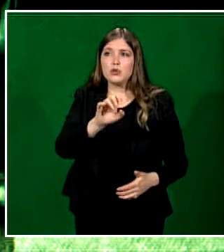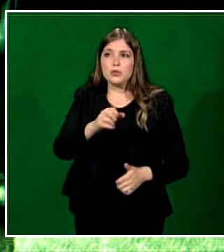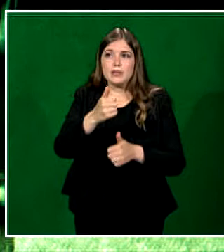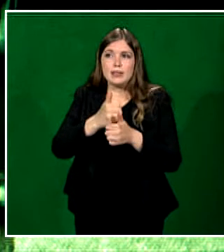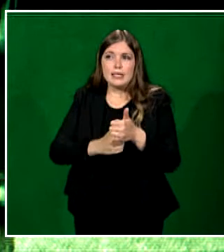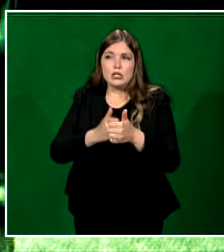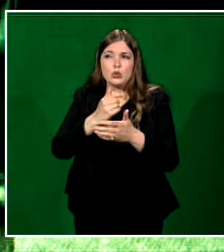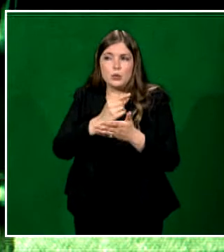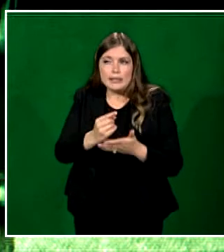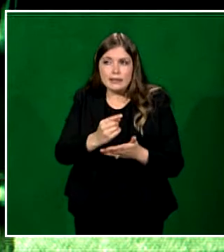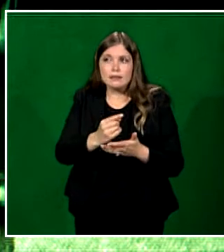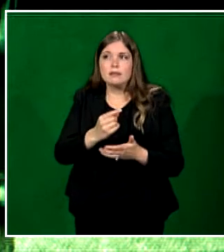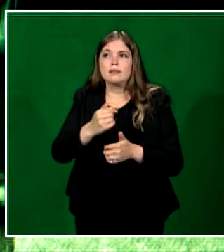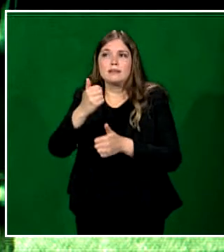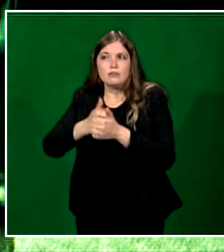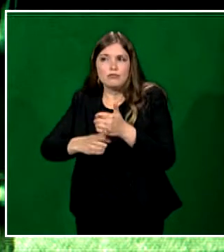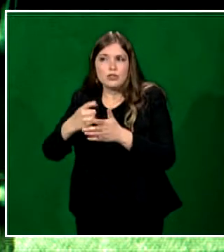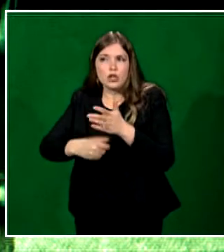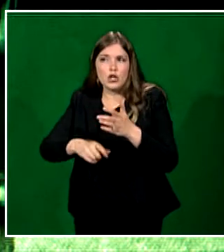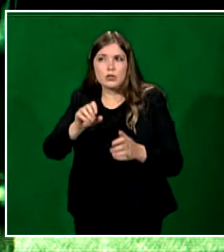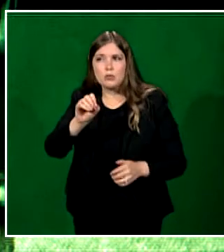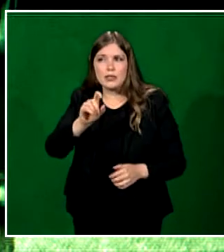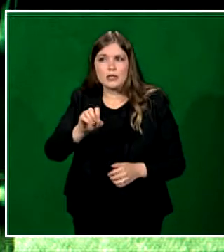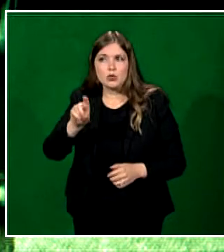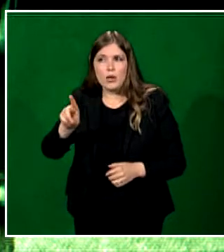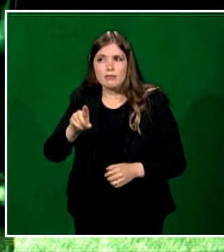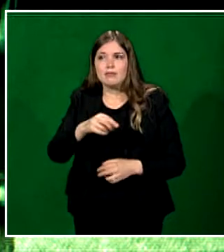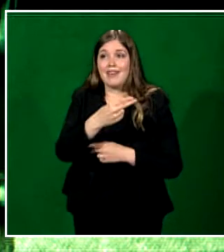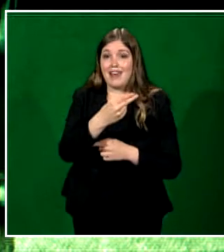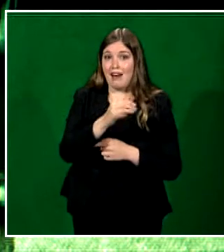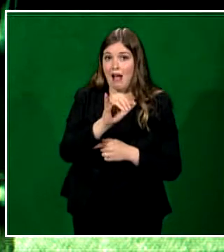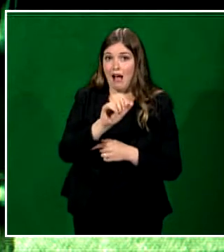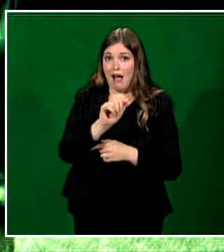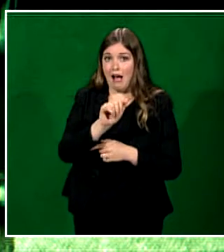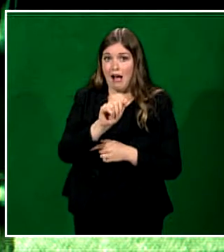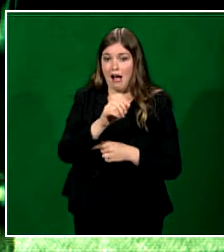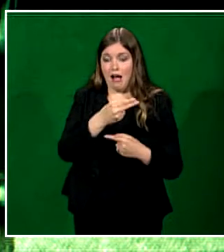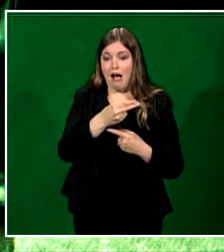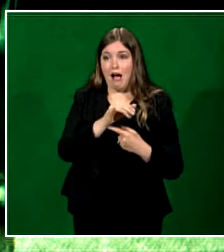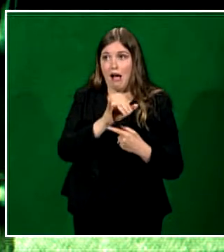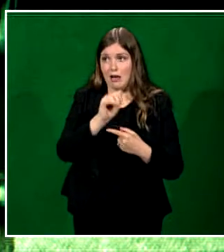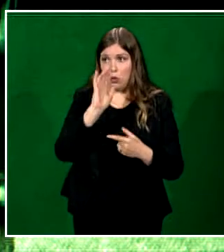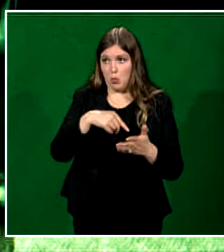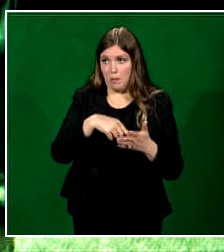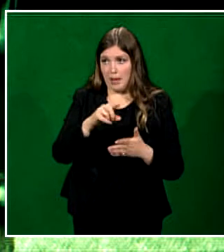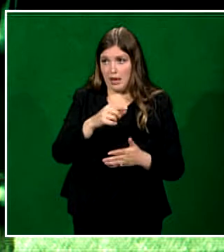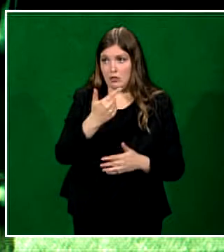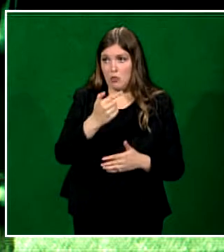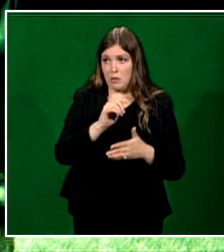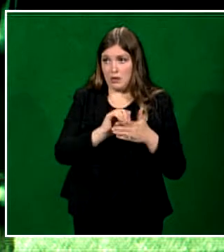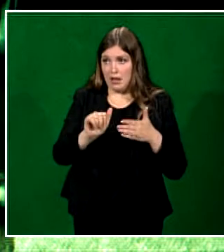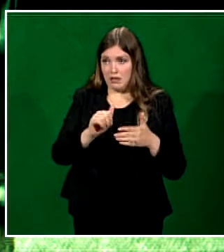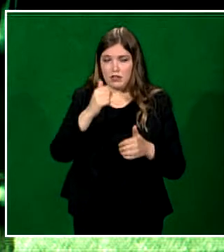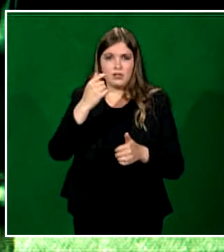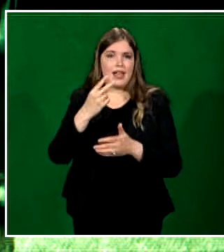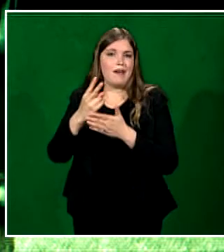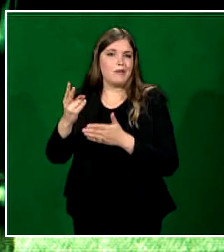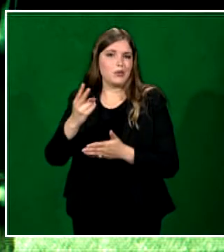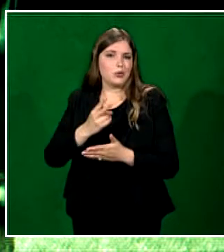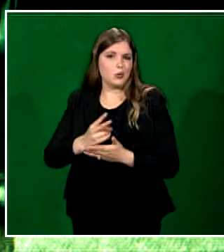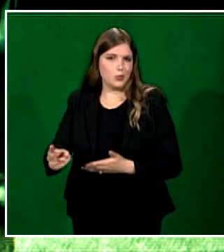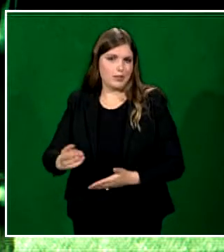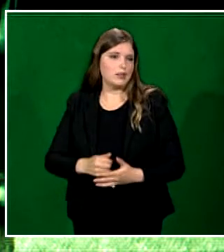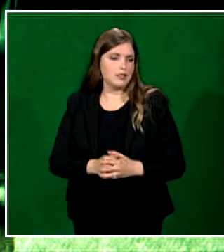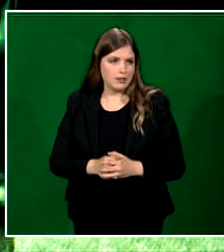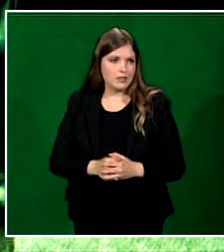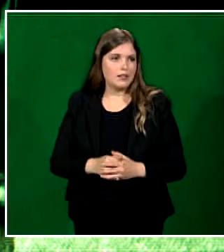we presented earlier, and we pay off about $21 for this, making it profitable for our farm. Most importantly, on the right, we have our production